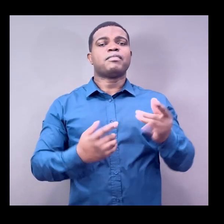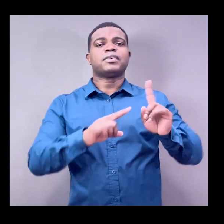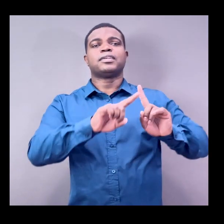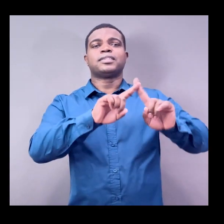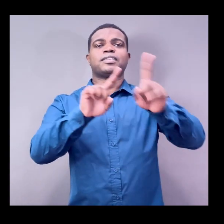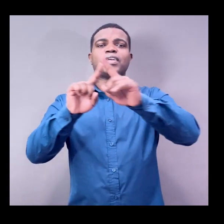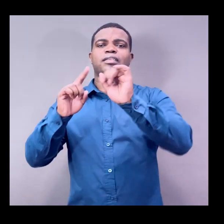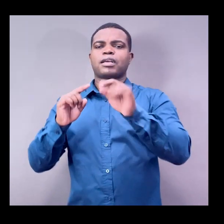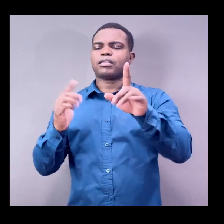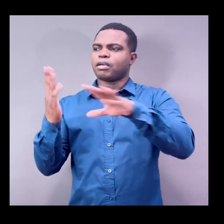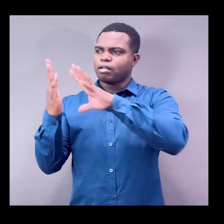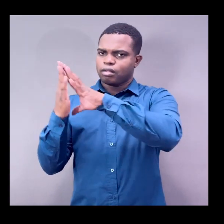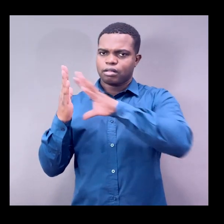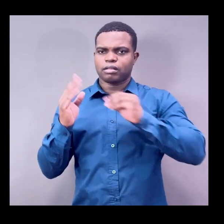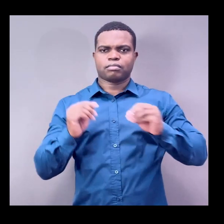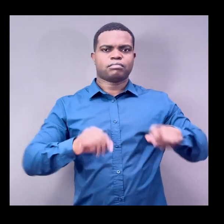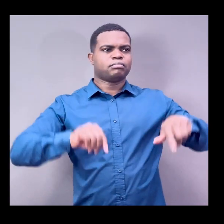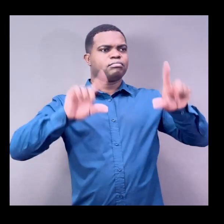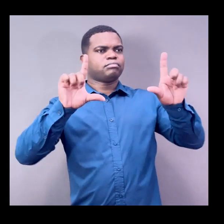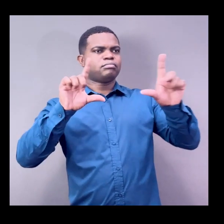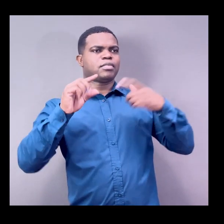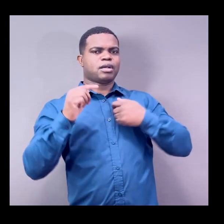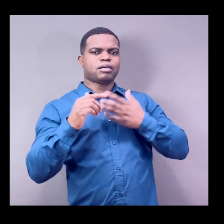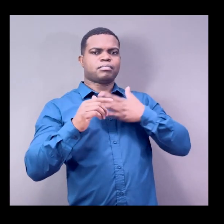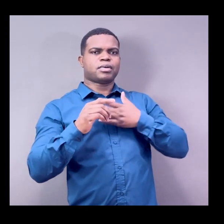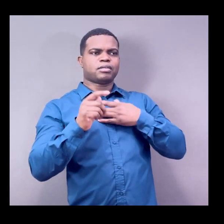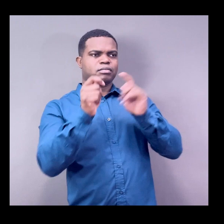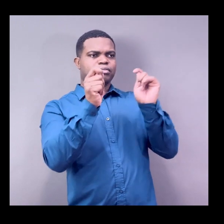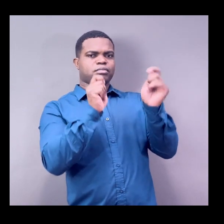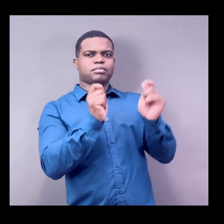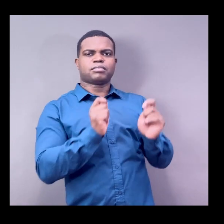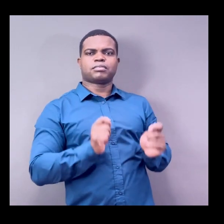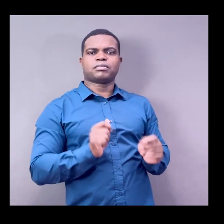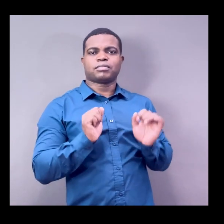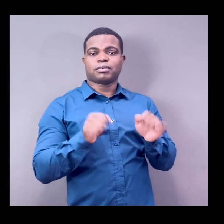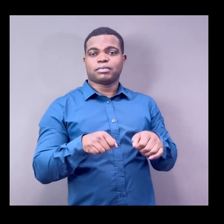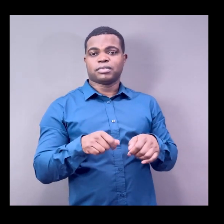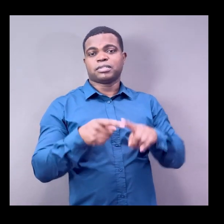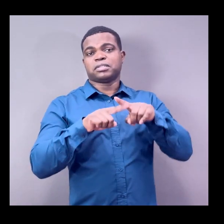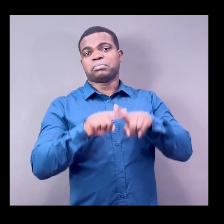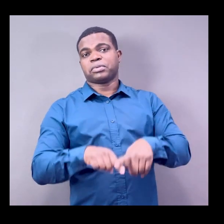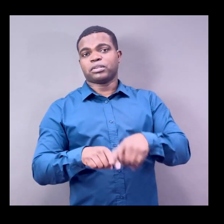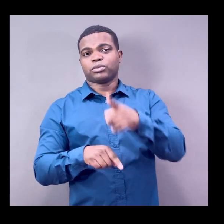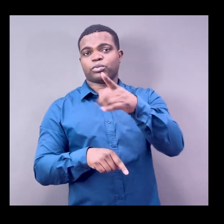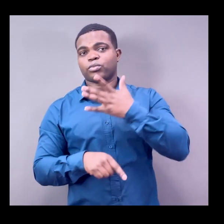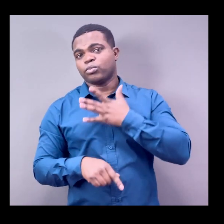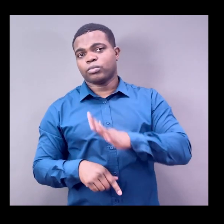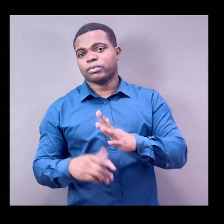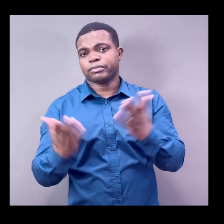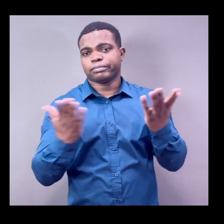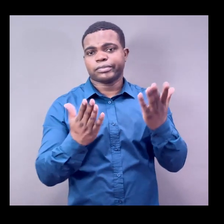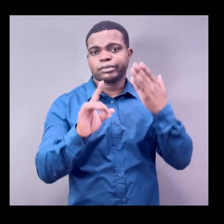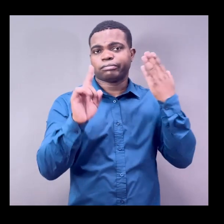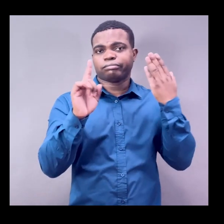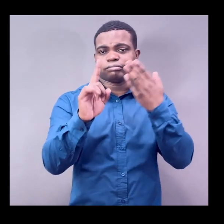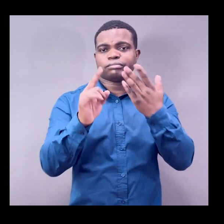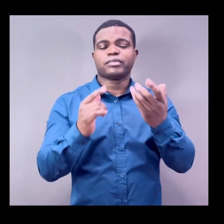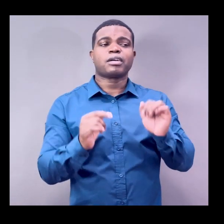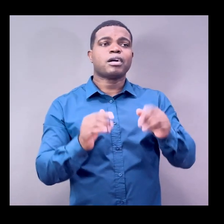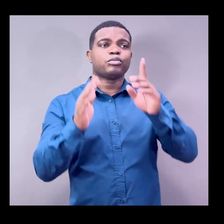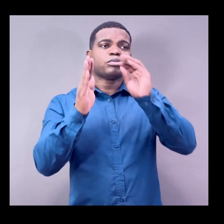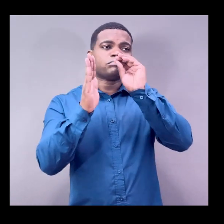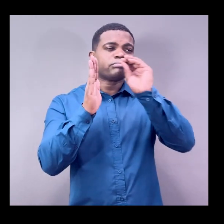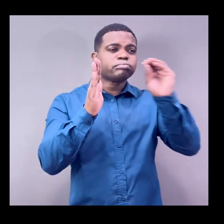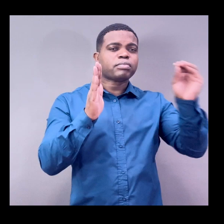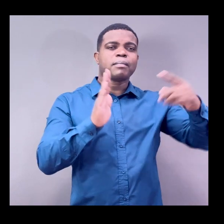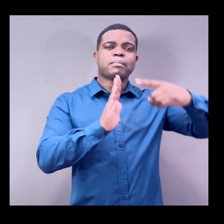charts templates, or you can design different Gantt charts depending on what you want to achieve with them. So this is a